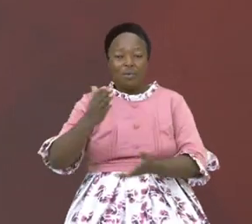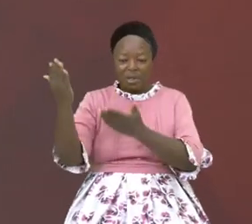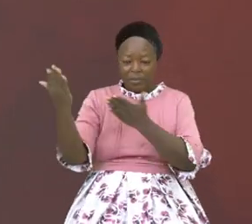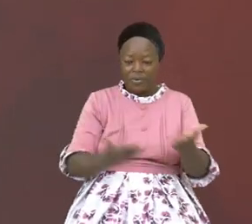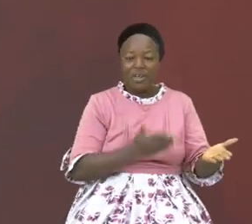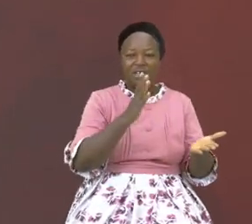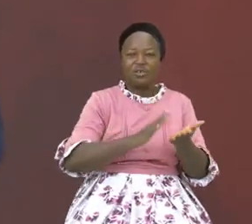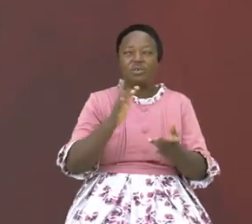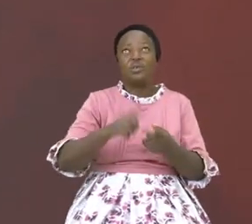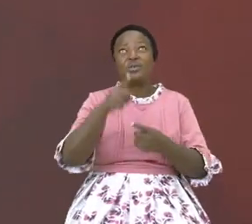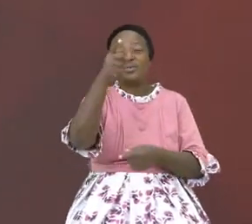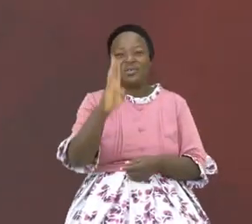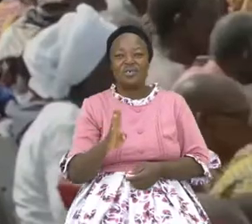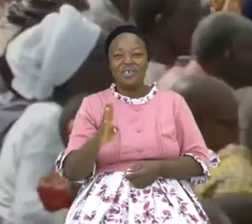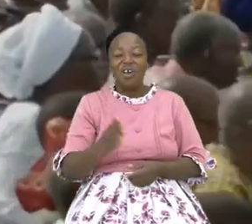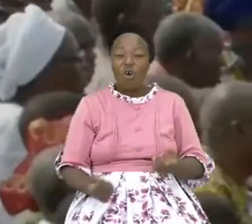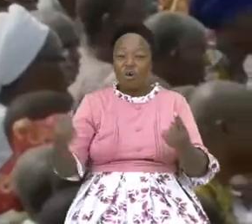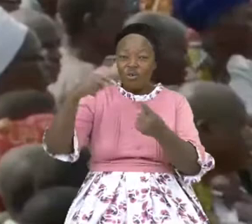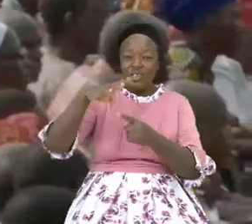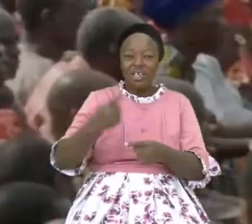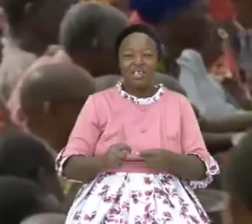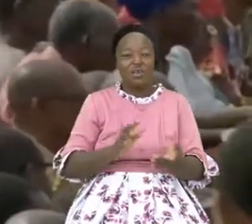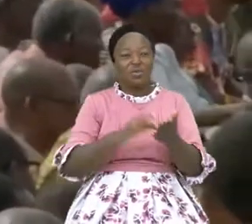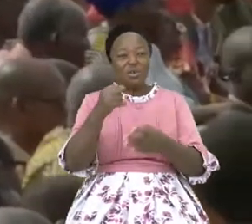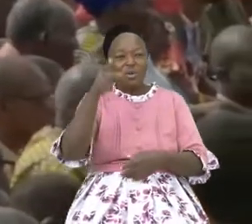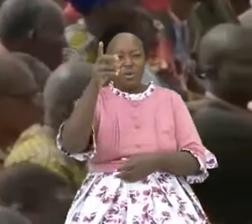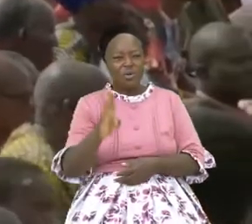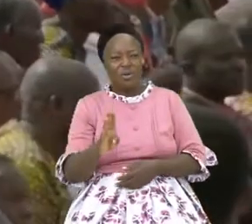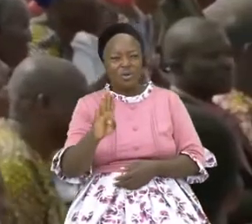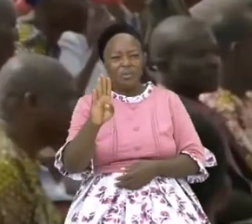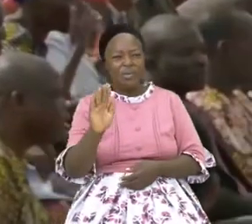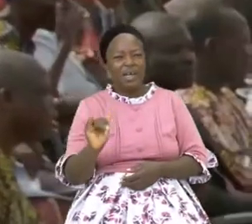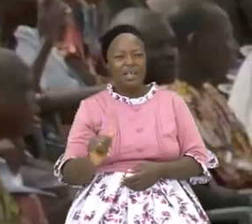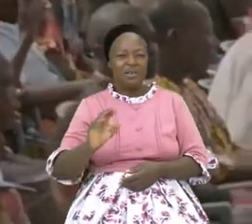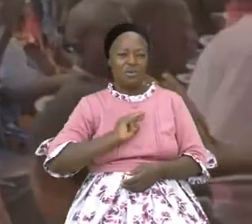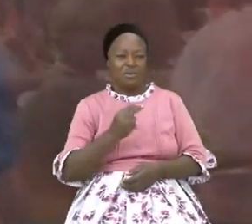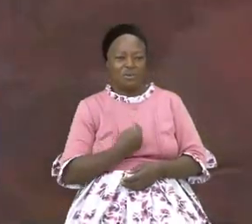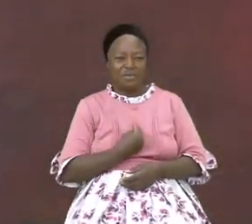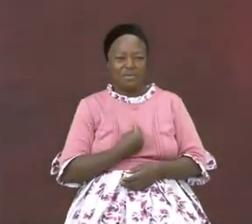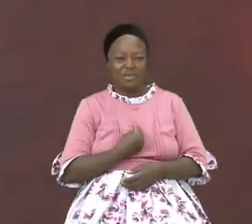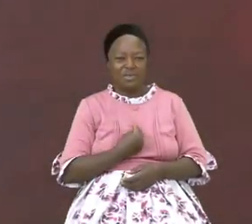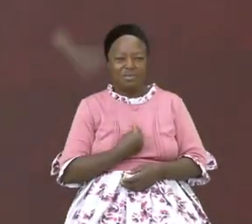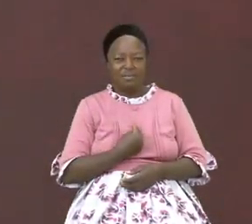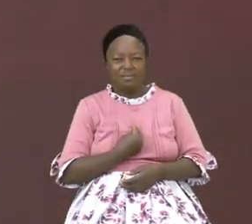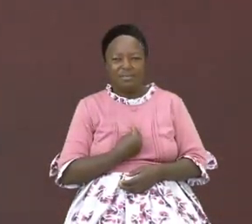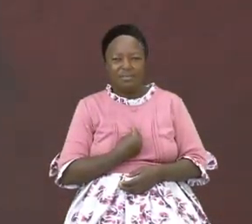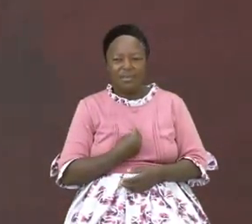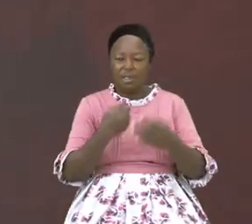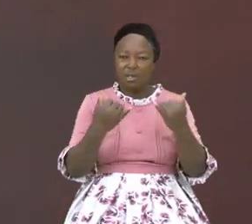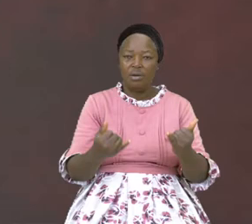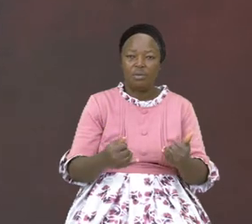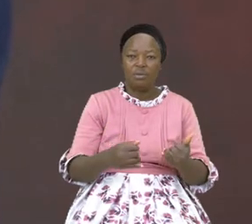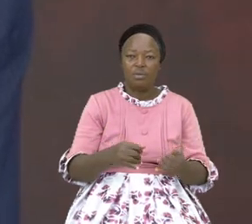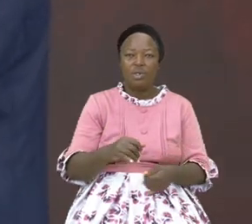glory to God. Unto the glory of God by us. Now he's given us